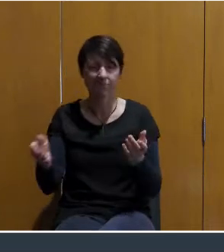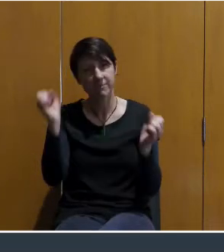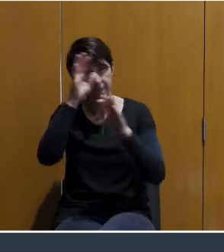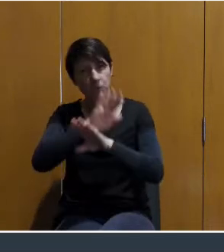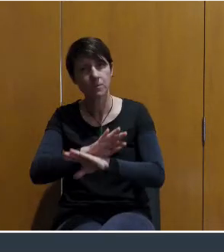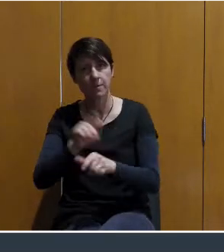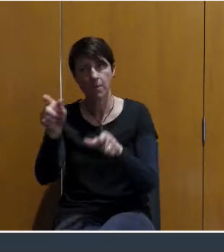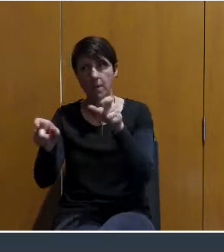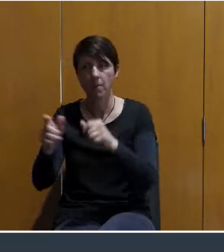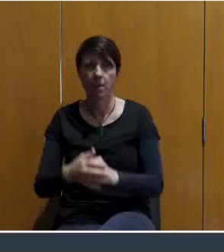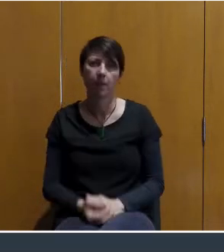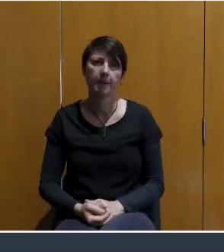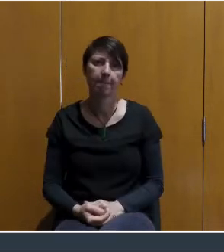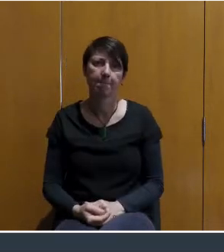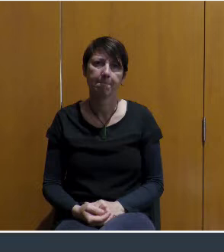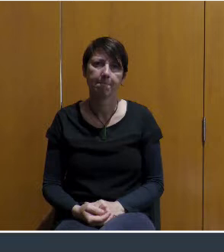training